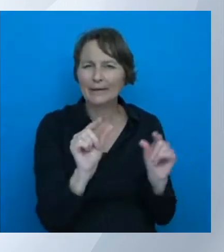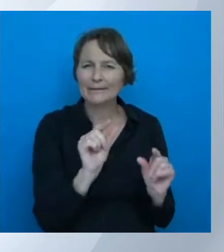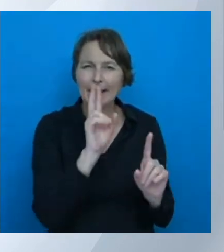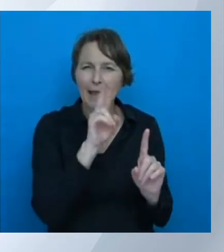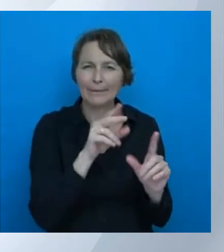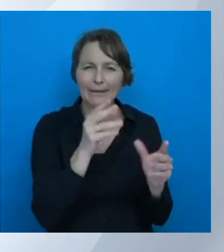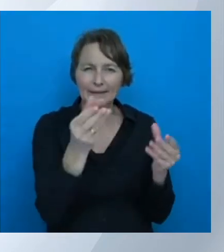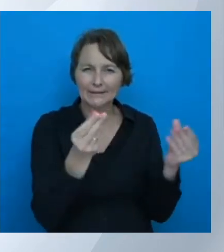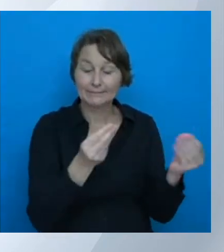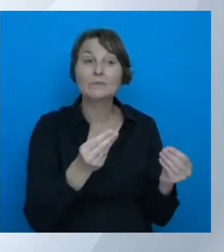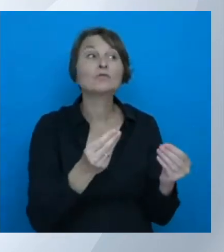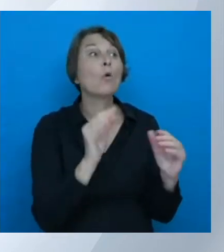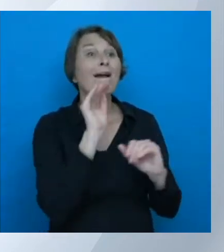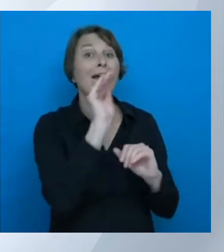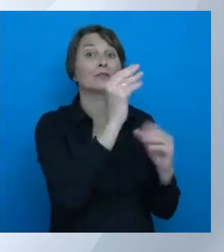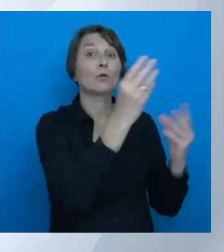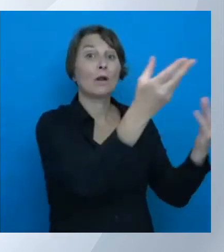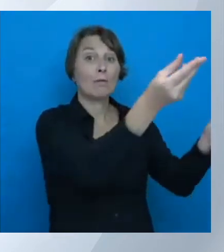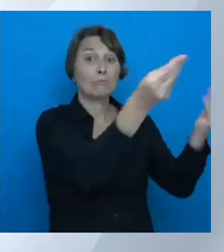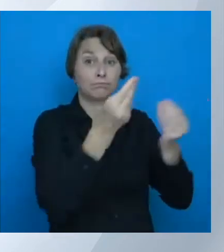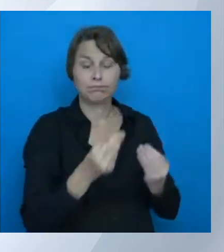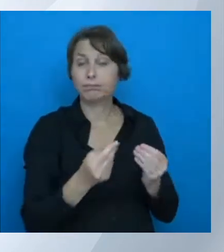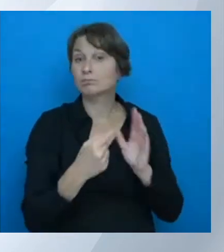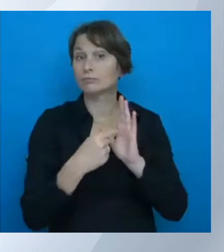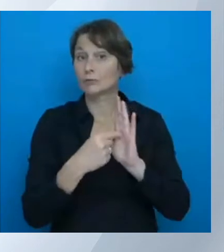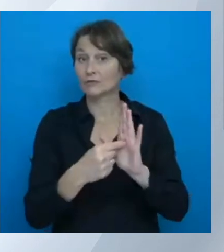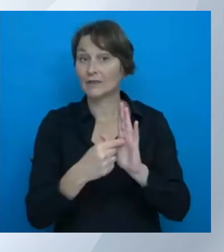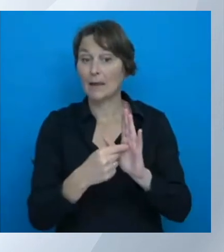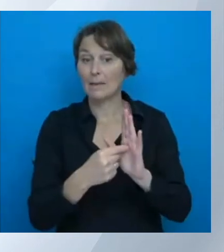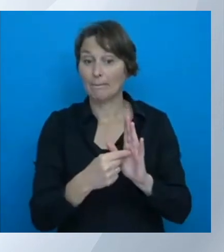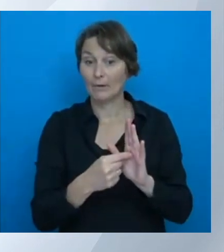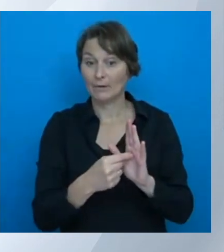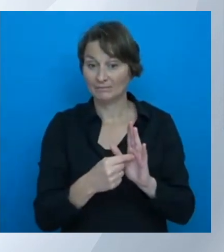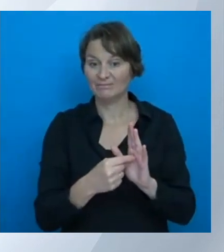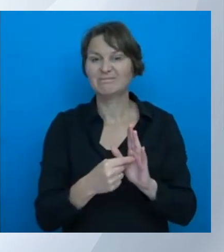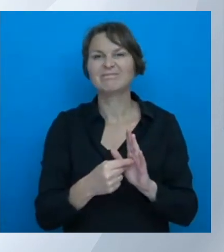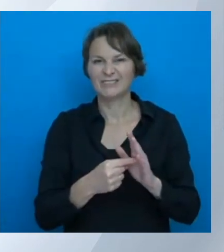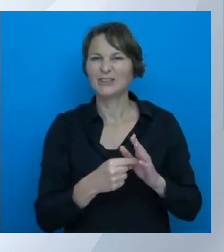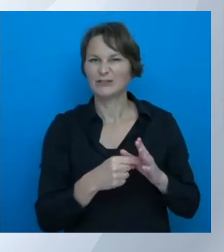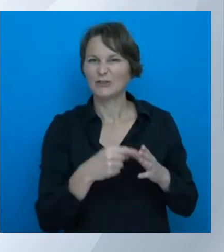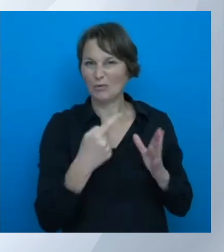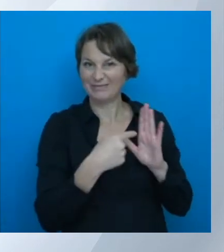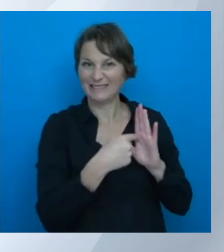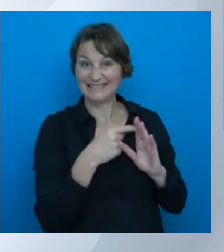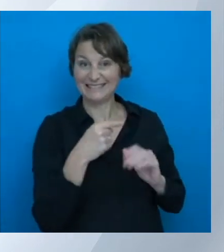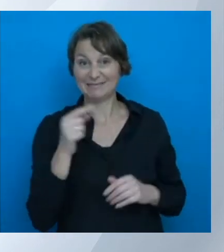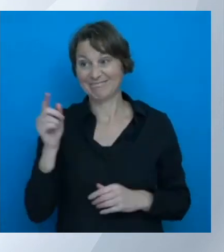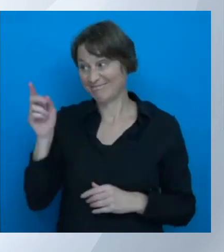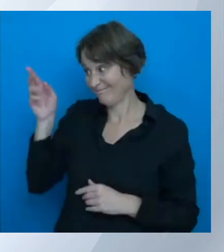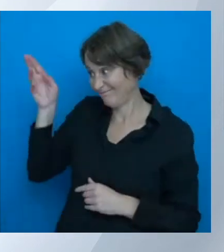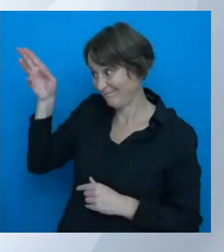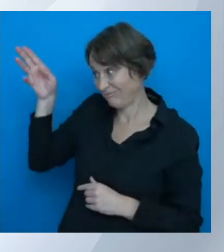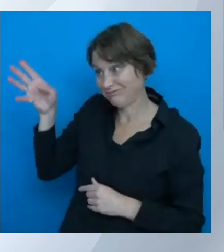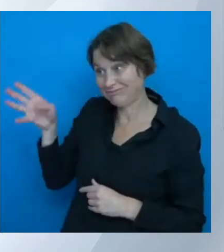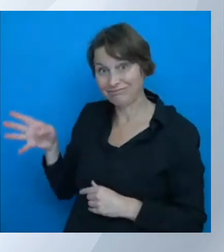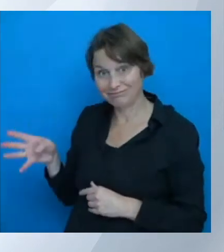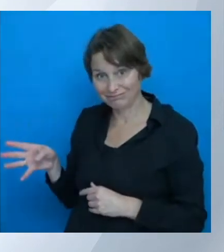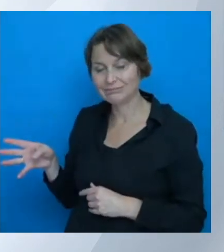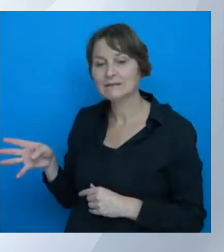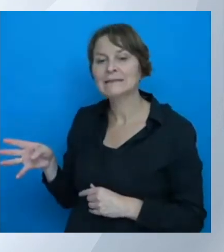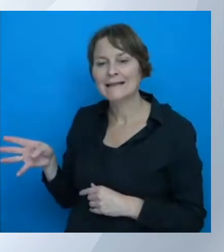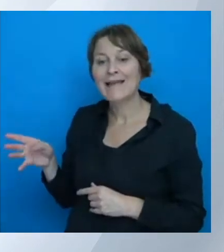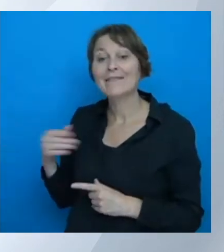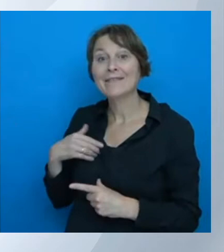has occurred. So for example, if something happening in these external system, you can execute a code inside your